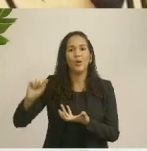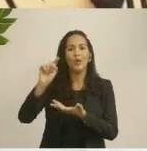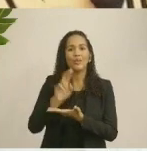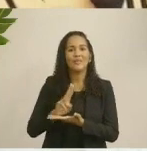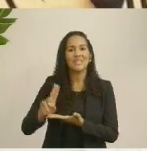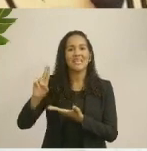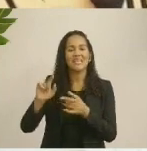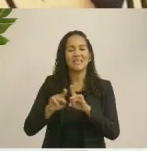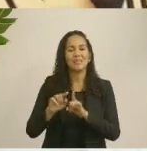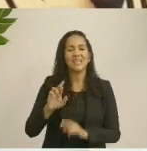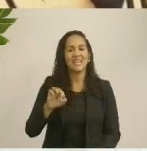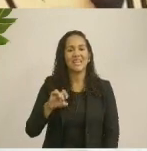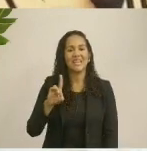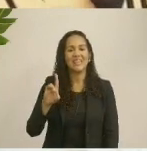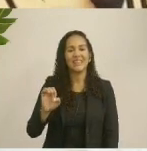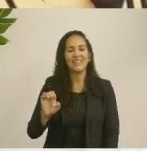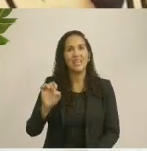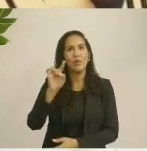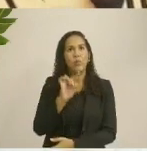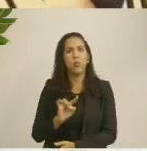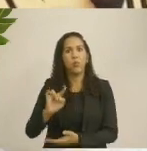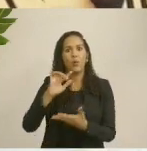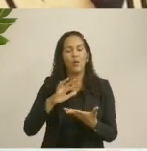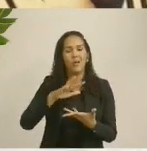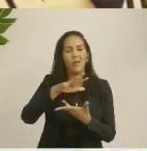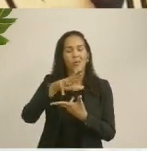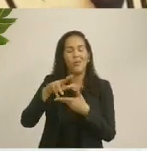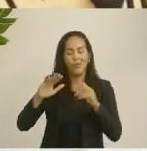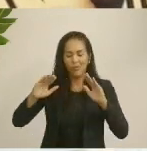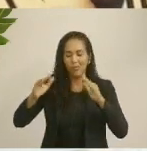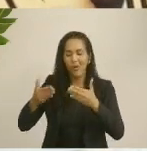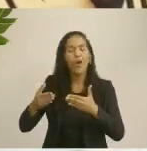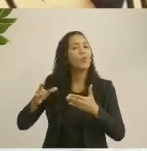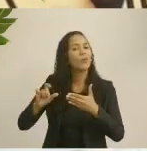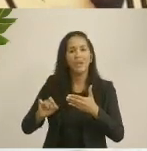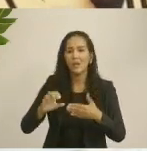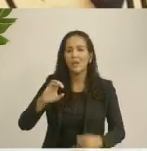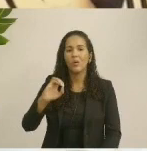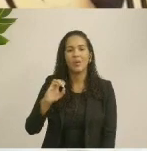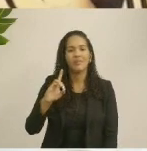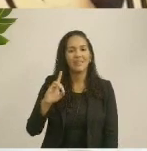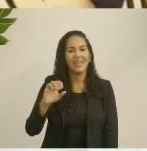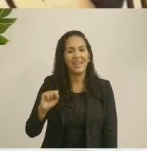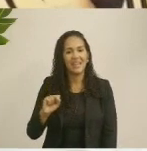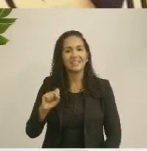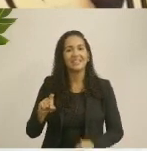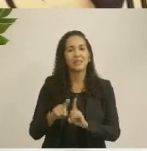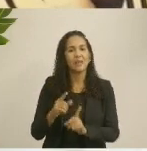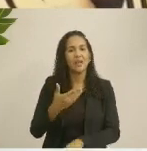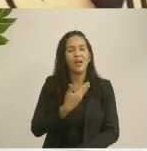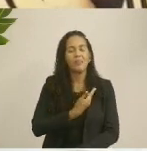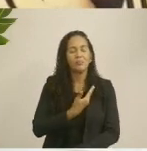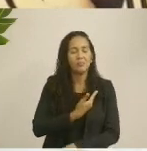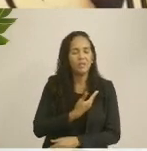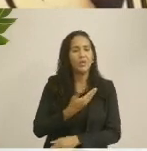dedicated to the Sustainable Development Goals. And thank you to our colleagues in Rio. You've been in the forefront of